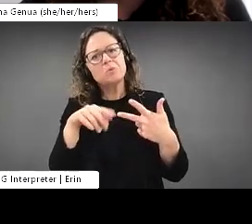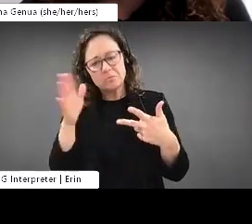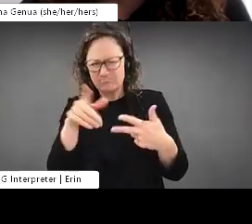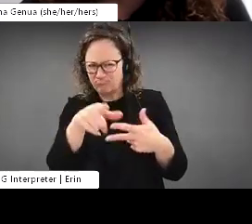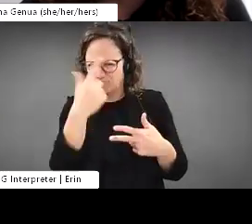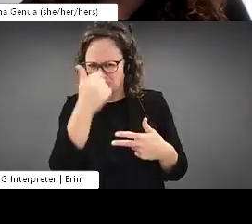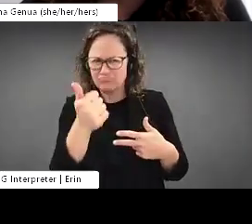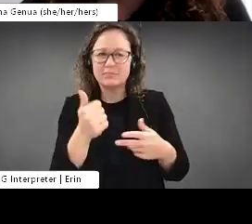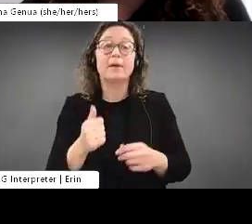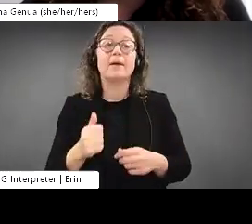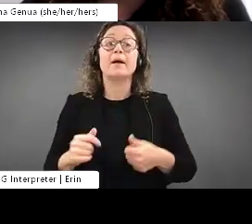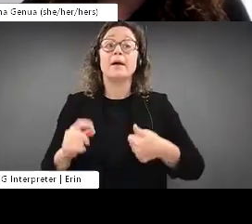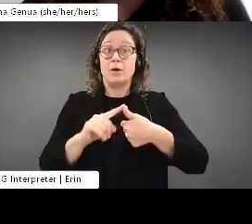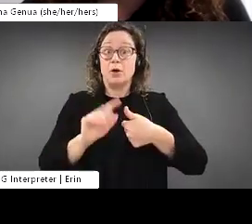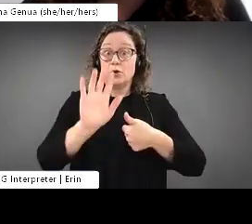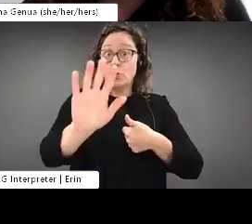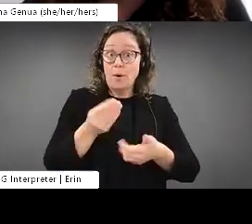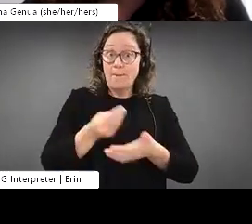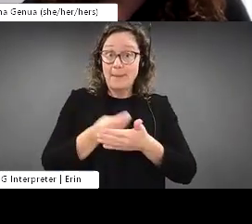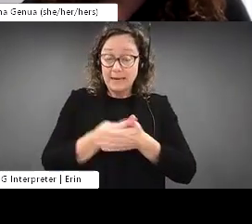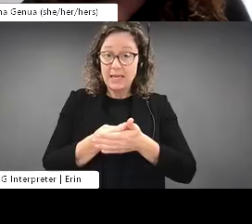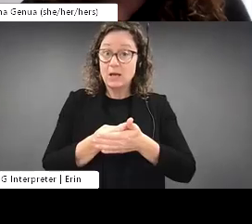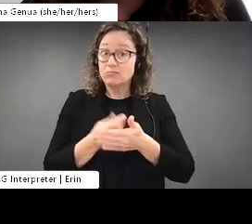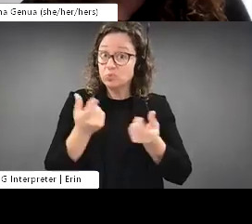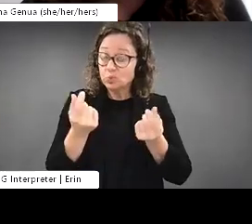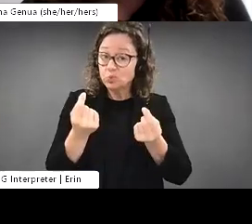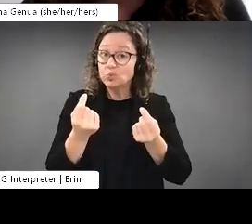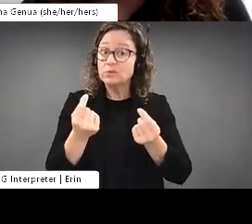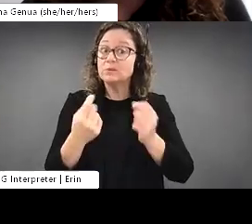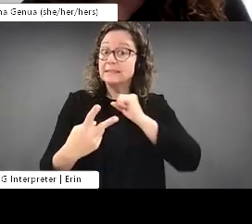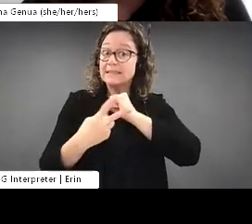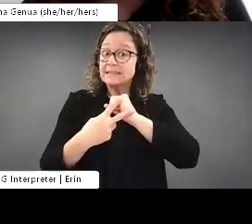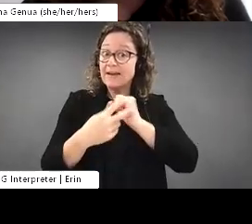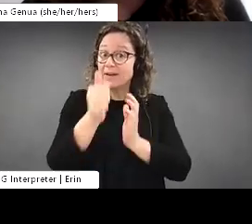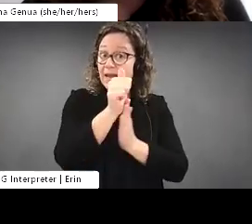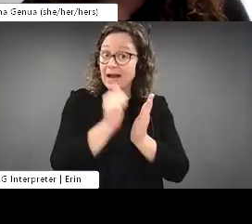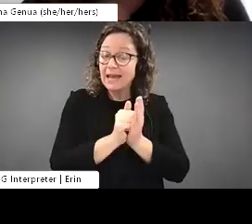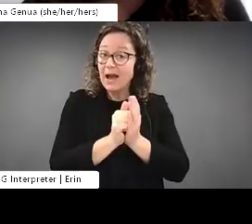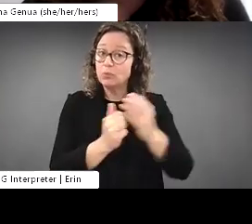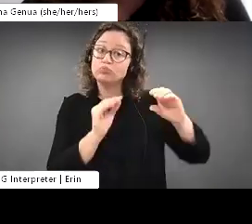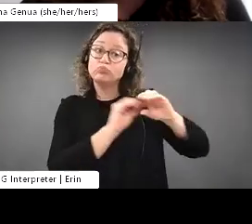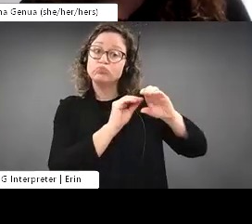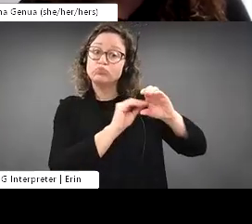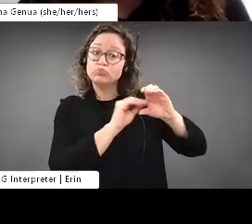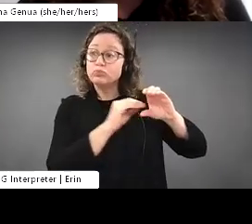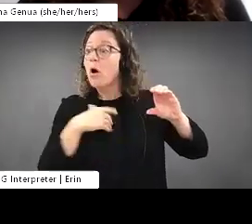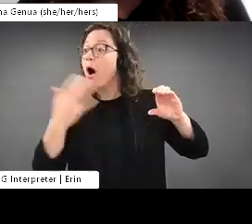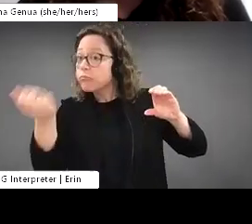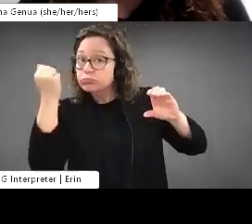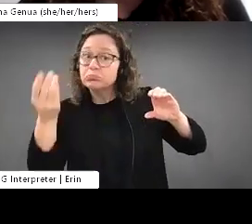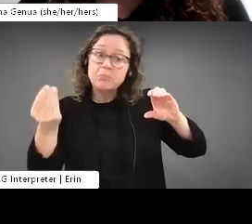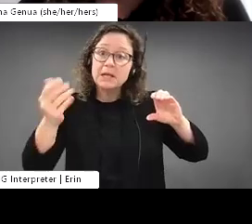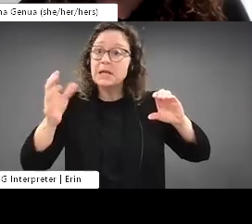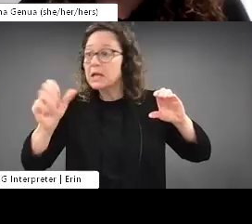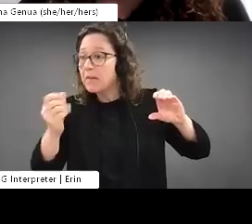in a savings account and I add to it whenever I can. You could just answer in your head. I